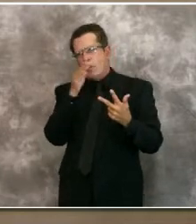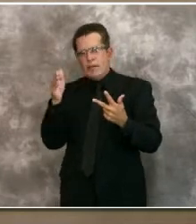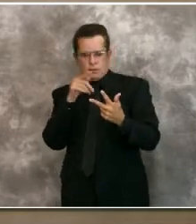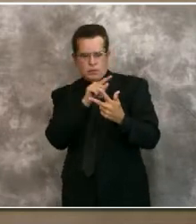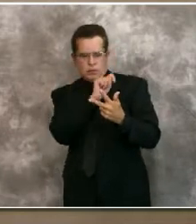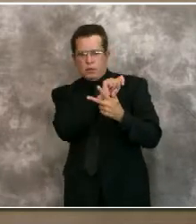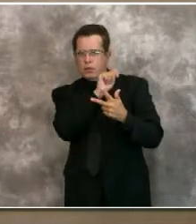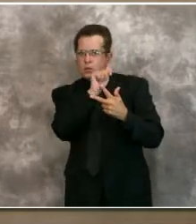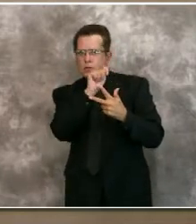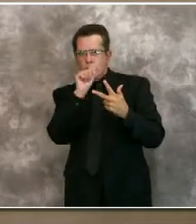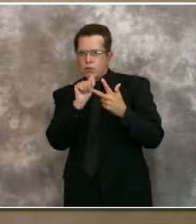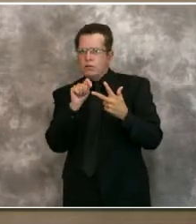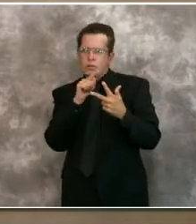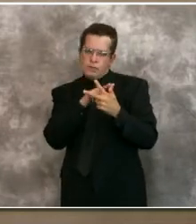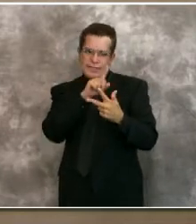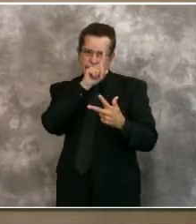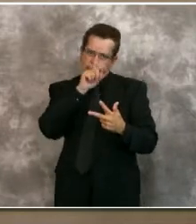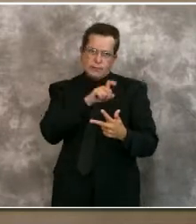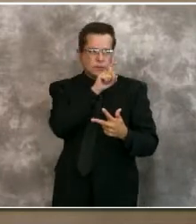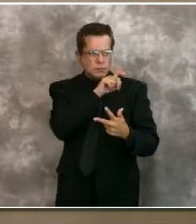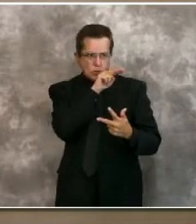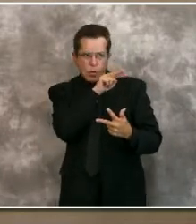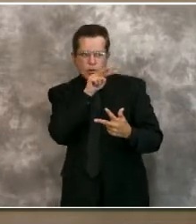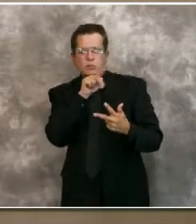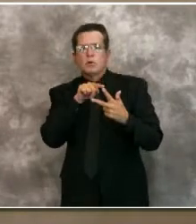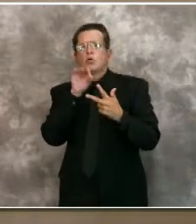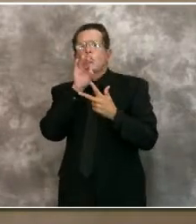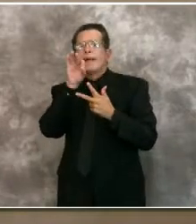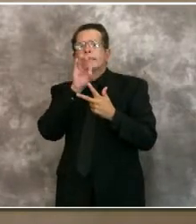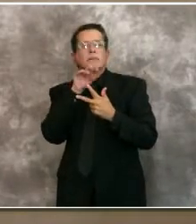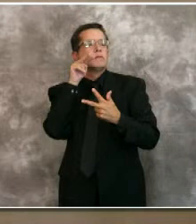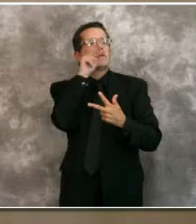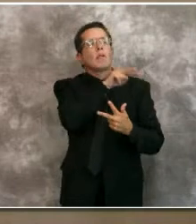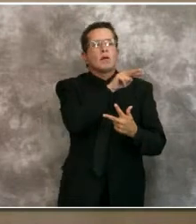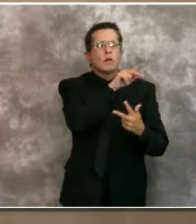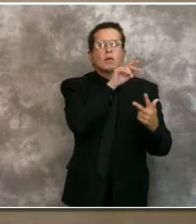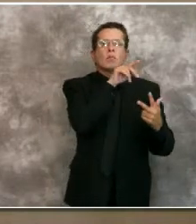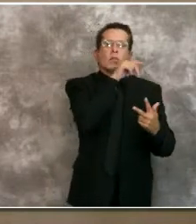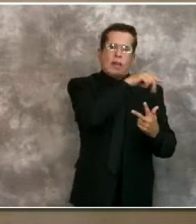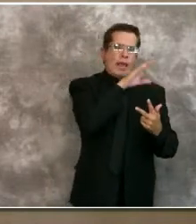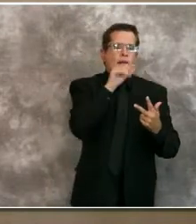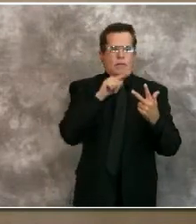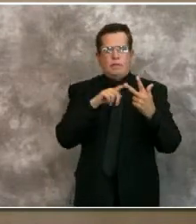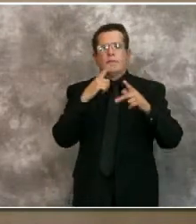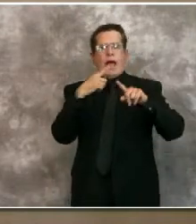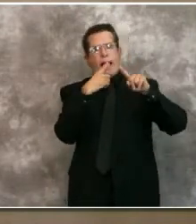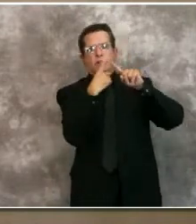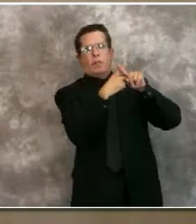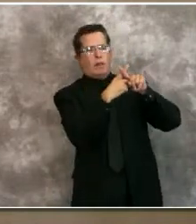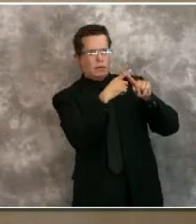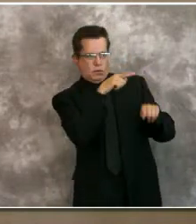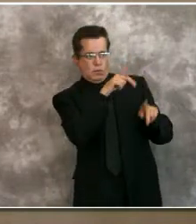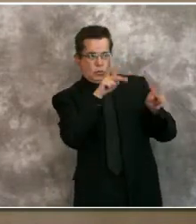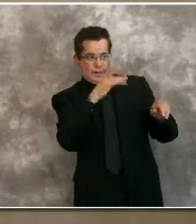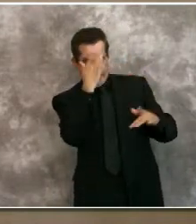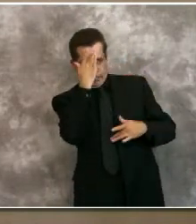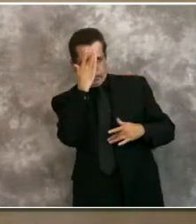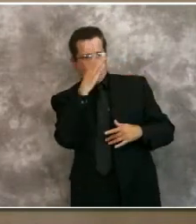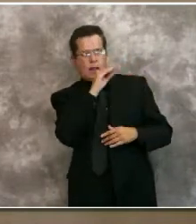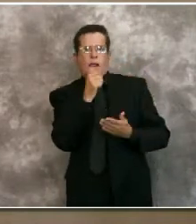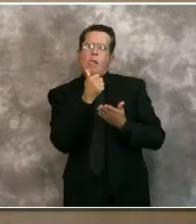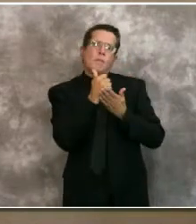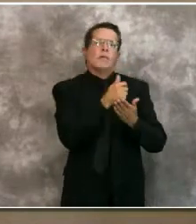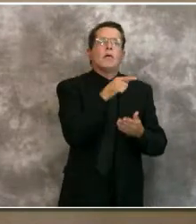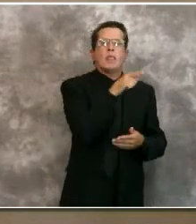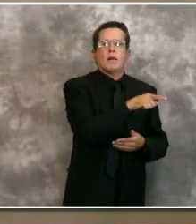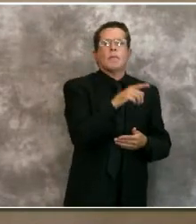strategy, which is the testing, tracing, and isolation of those that are ill, and quarantine for those individuals that